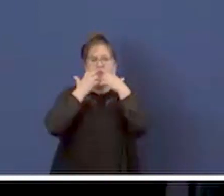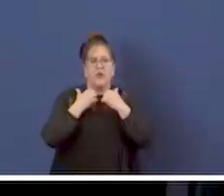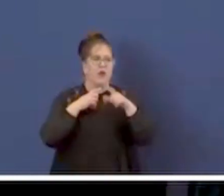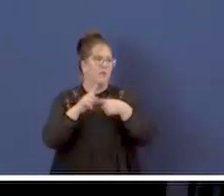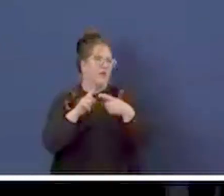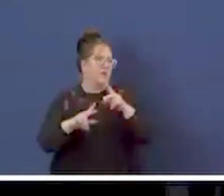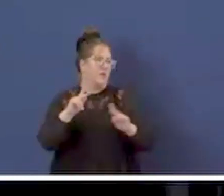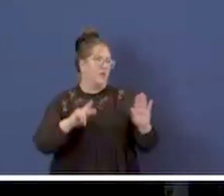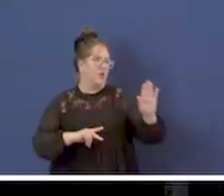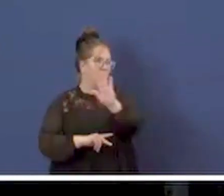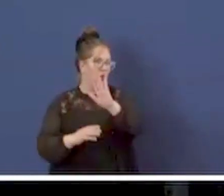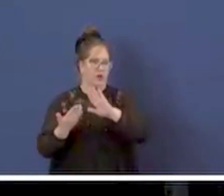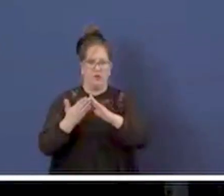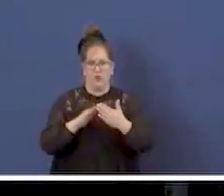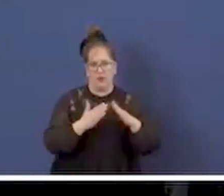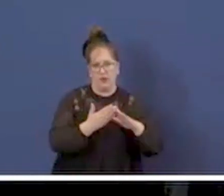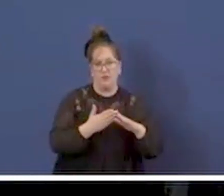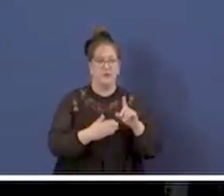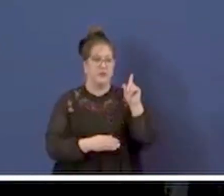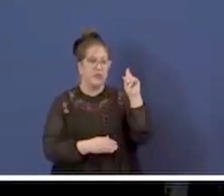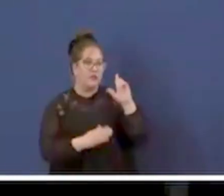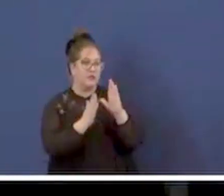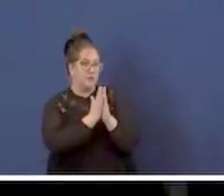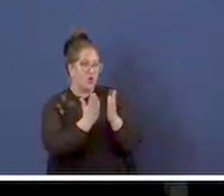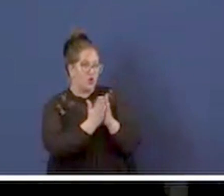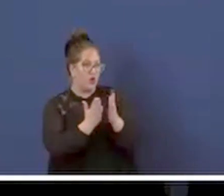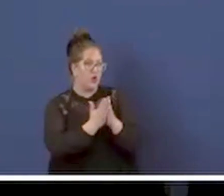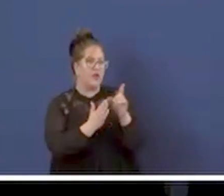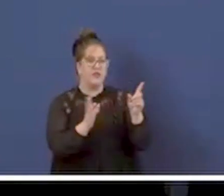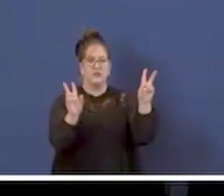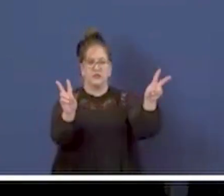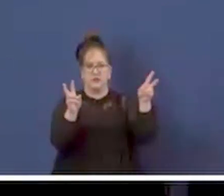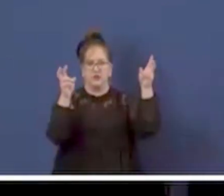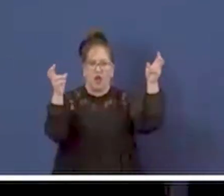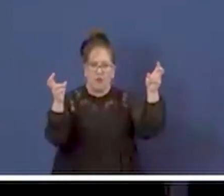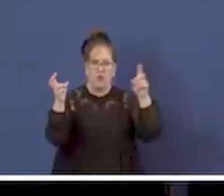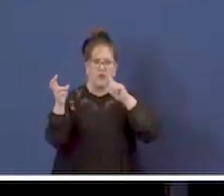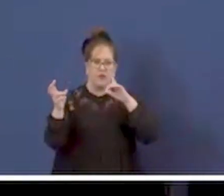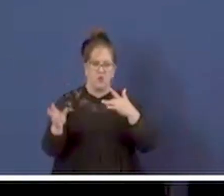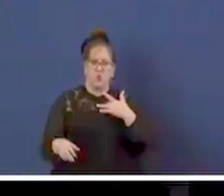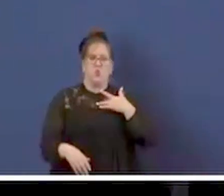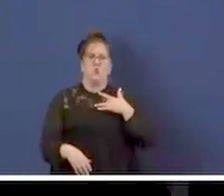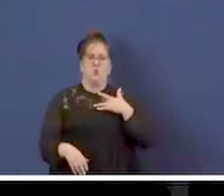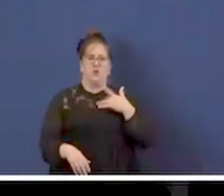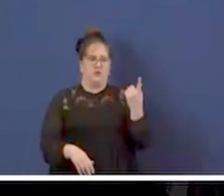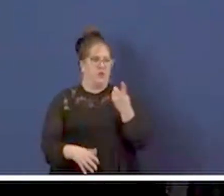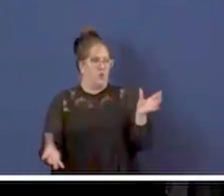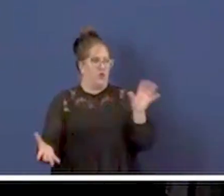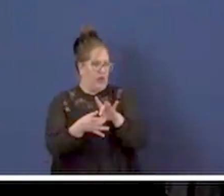community. Because this book, this whole topic, rings a bell with you, something that you connect